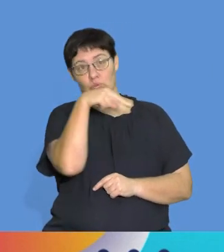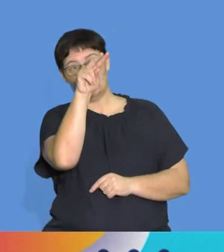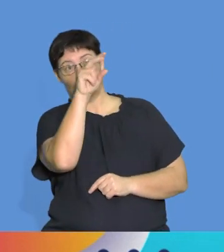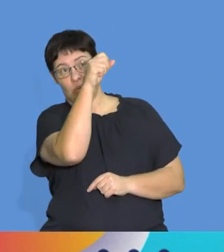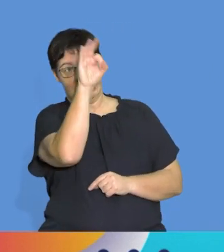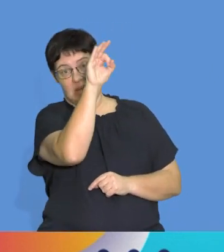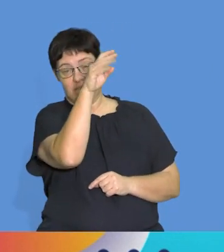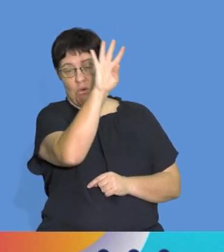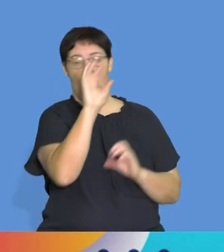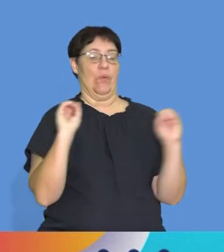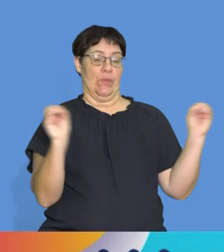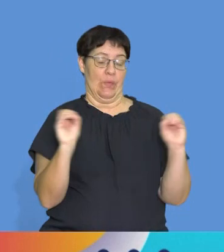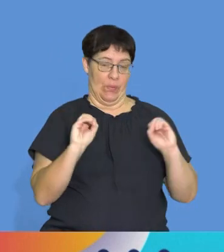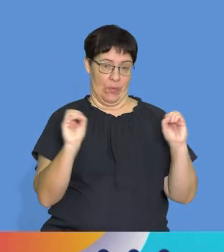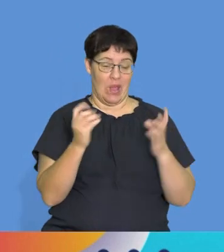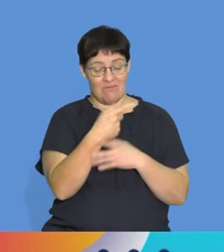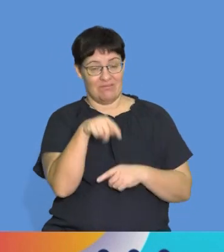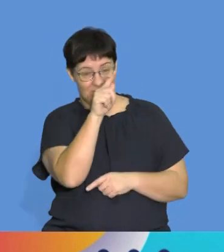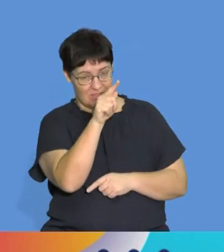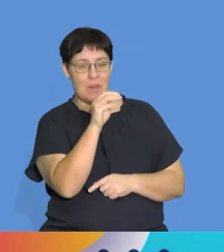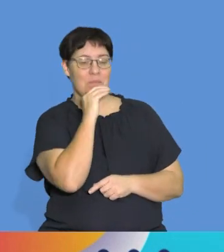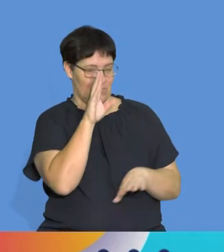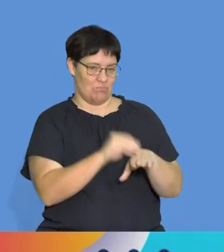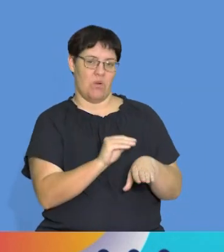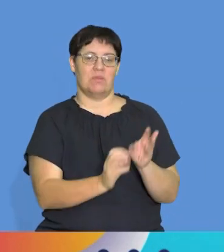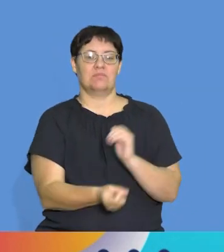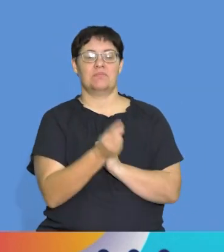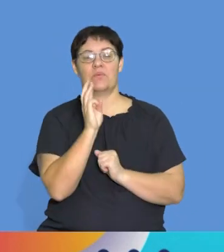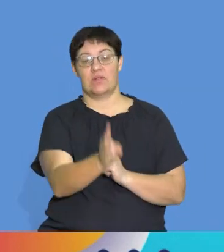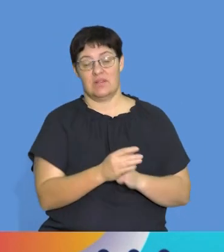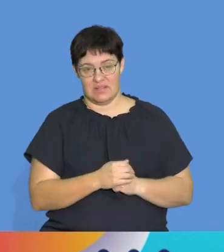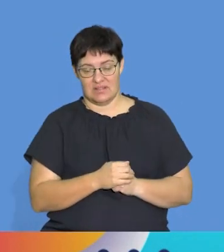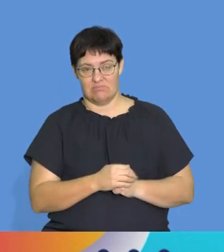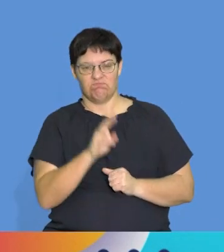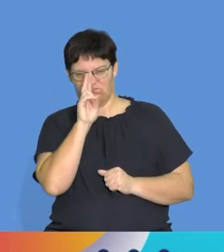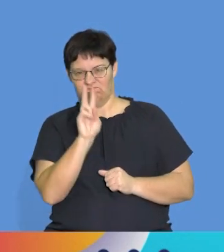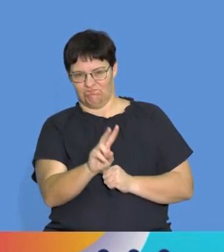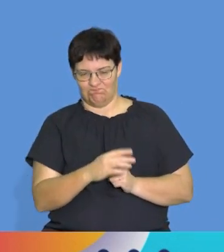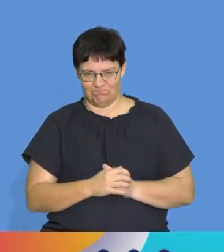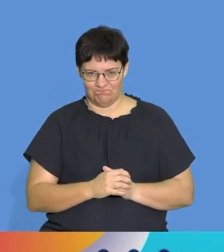because as soon as it introduces an exponent, there's a problem there. So let's have a look at them.